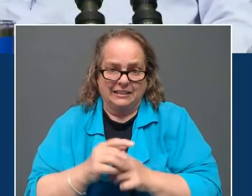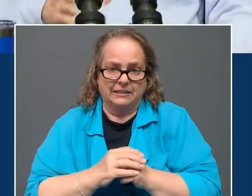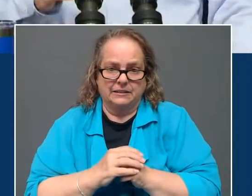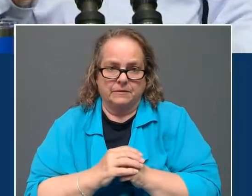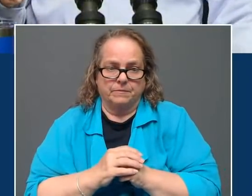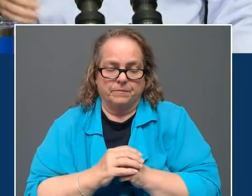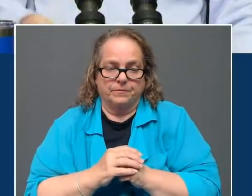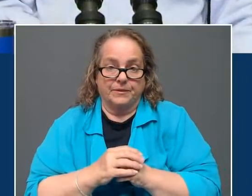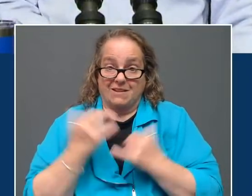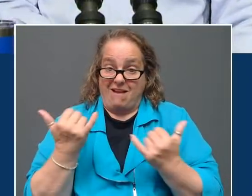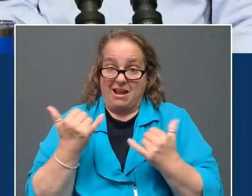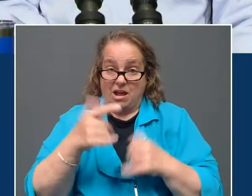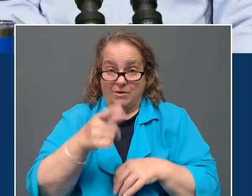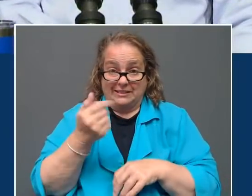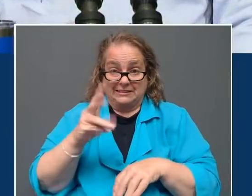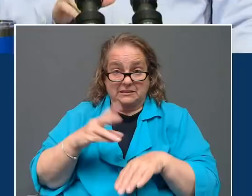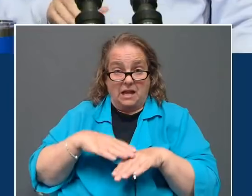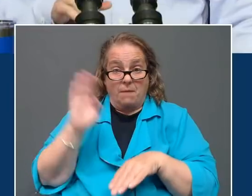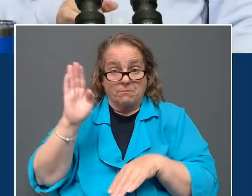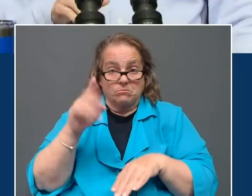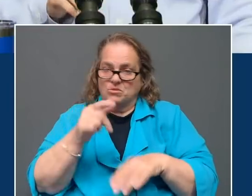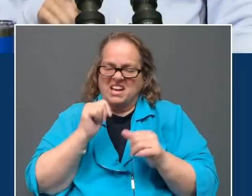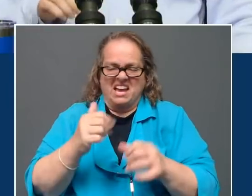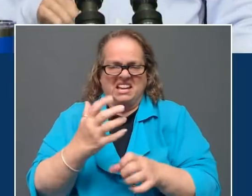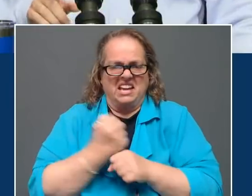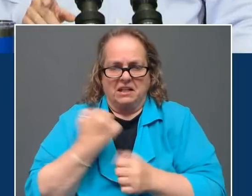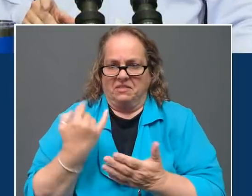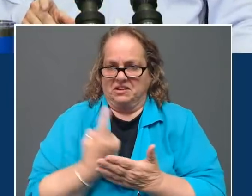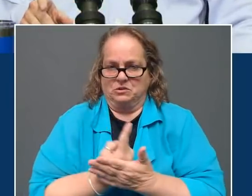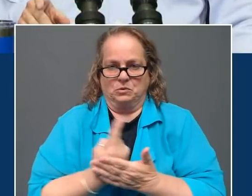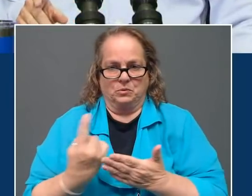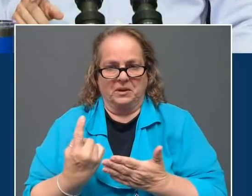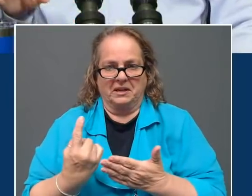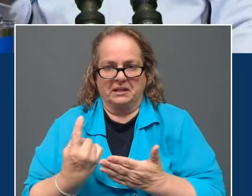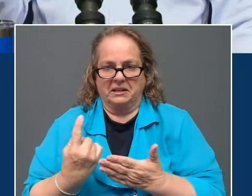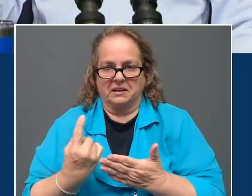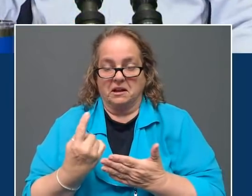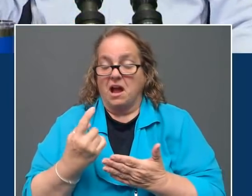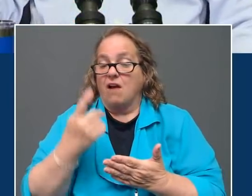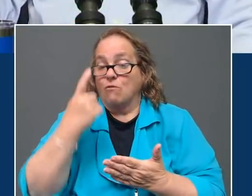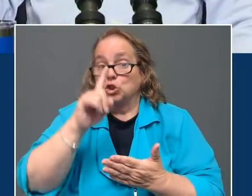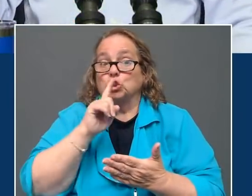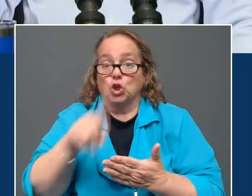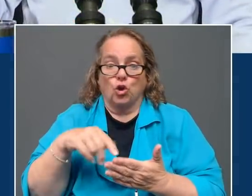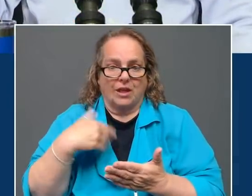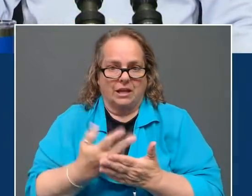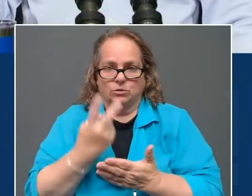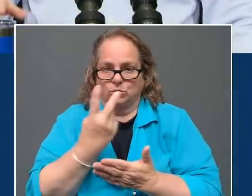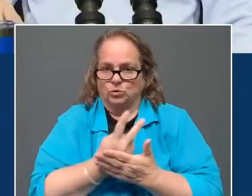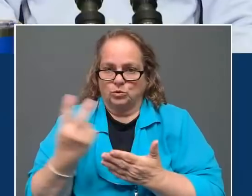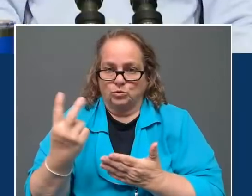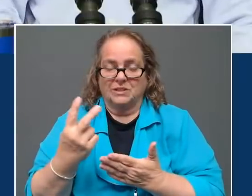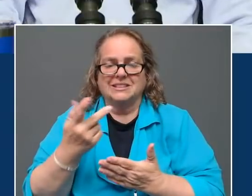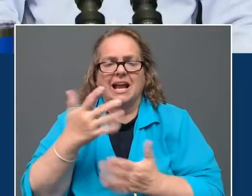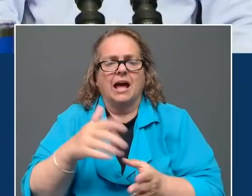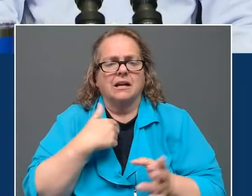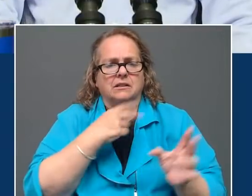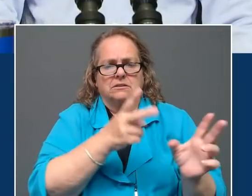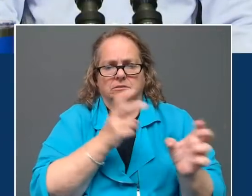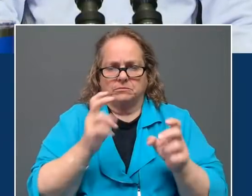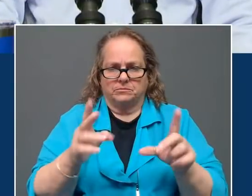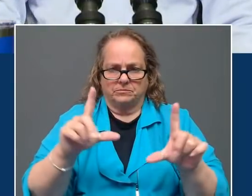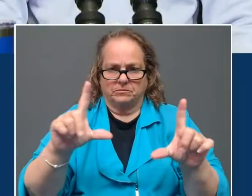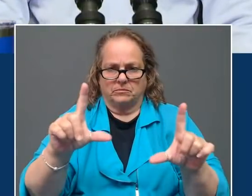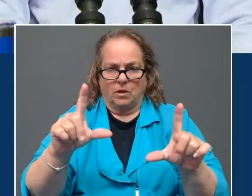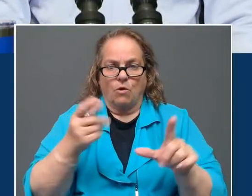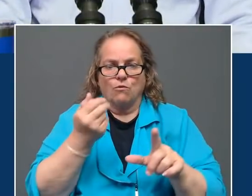and up, you can probably get it this week. You can certainly get it over the next couple of weeks. Let's pull up some places that we know have a lot